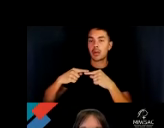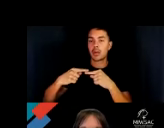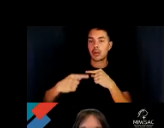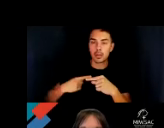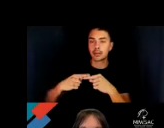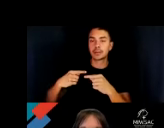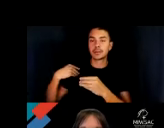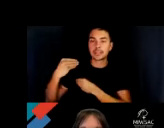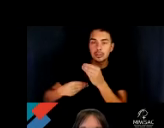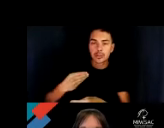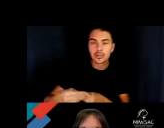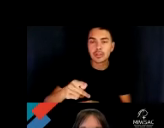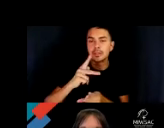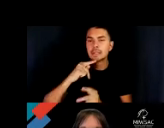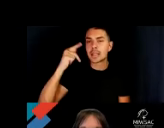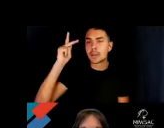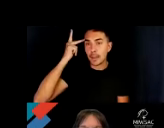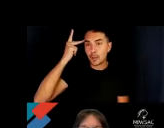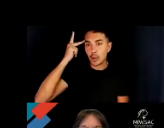Darcy said paranoid.